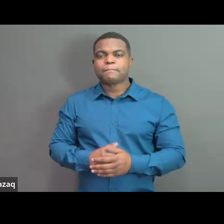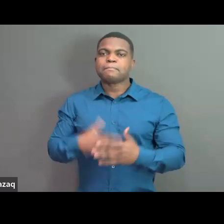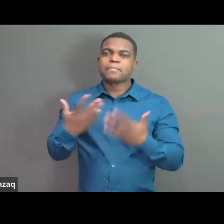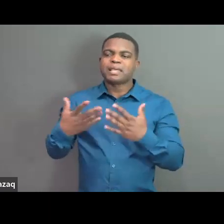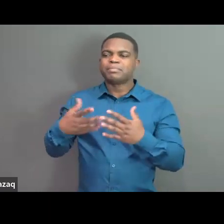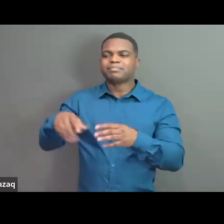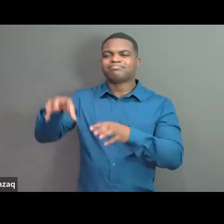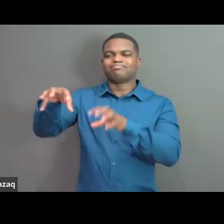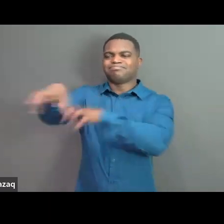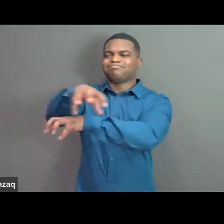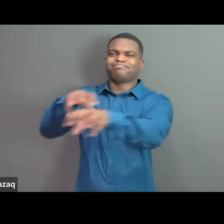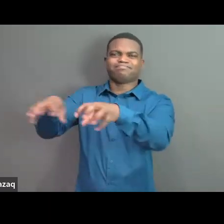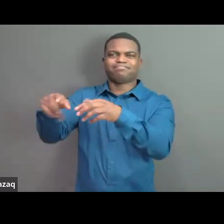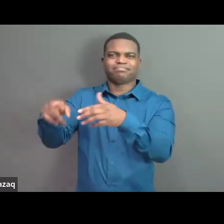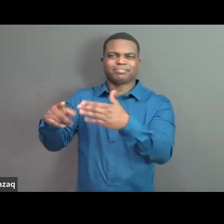city life